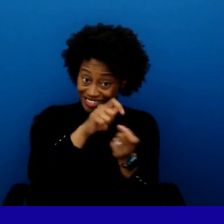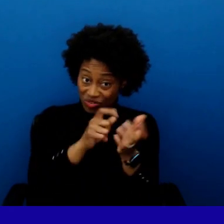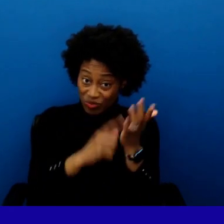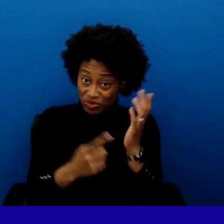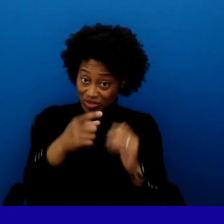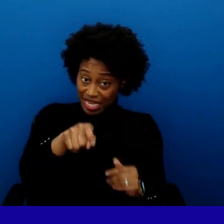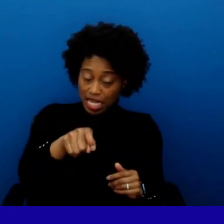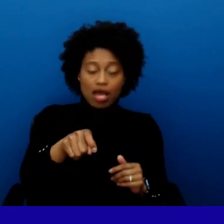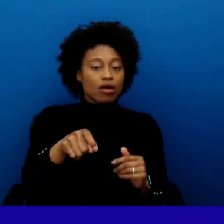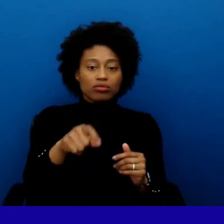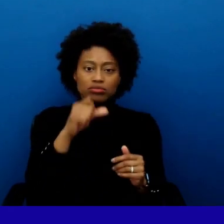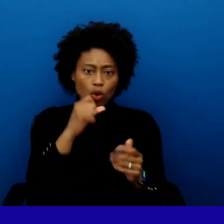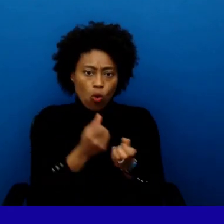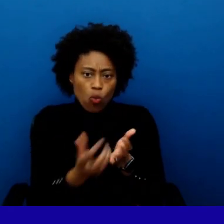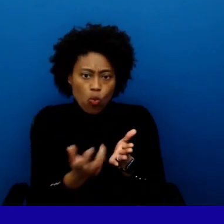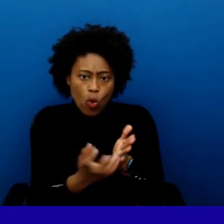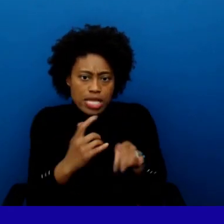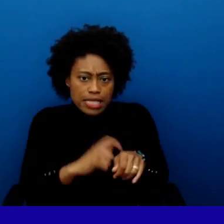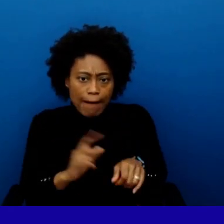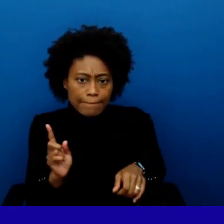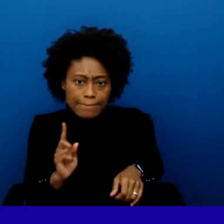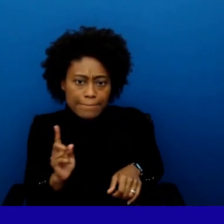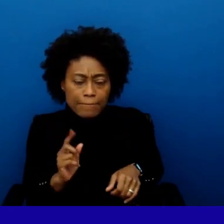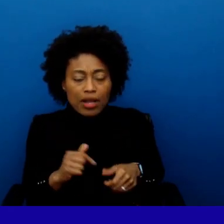they're not wasting time there. Then there's